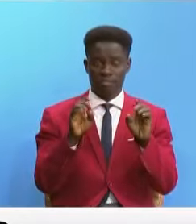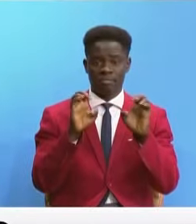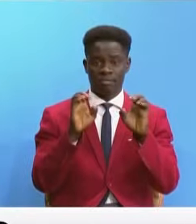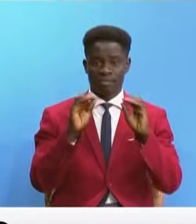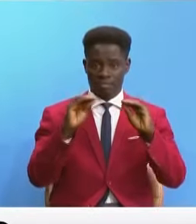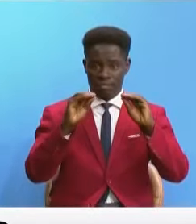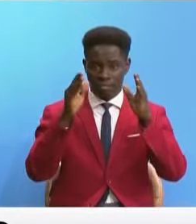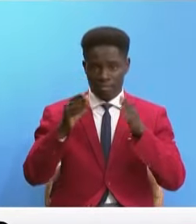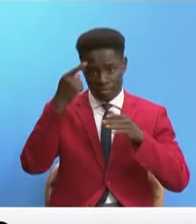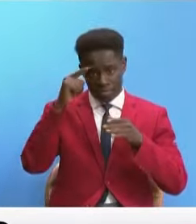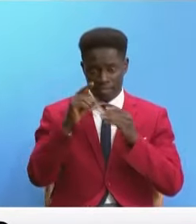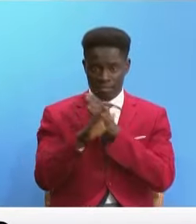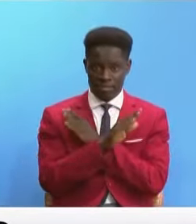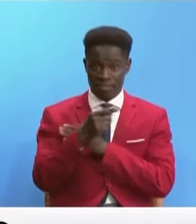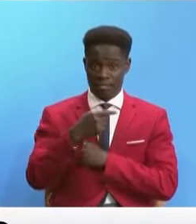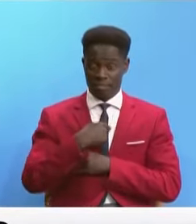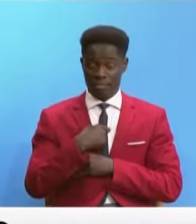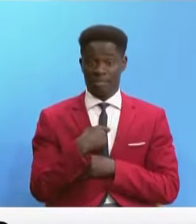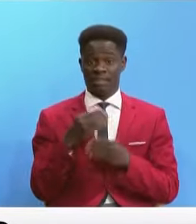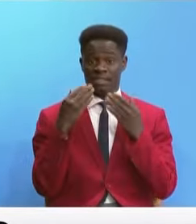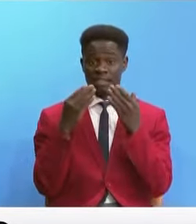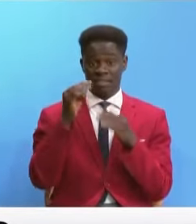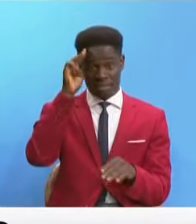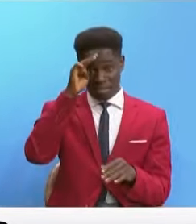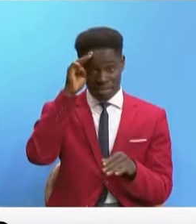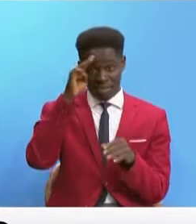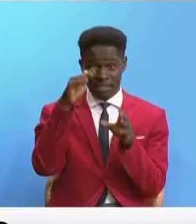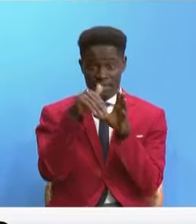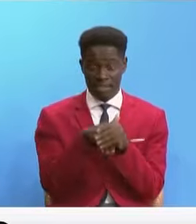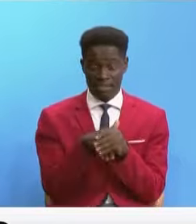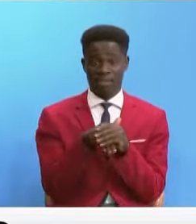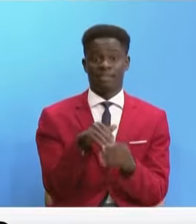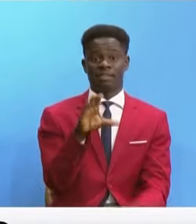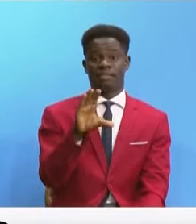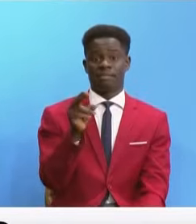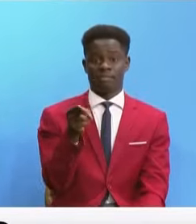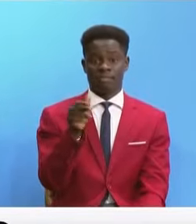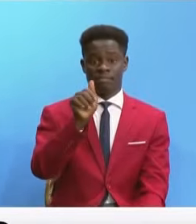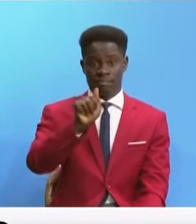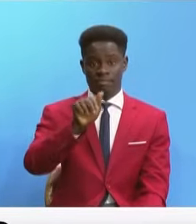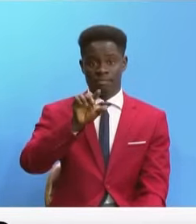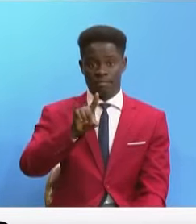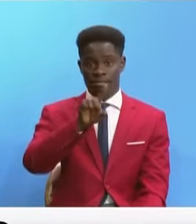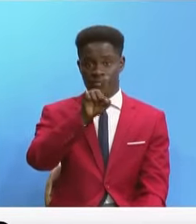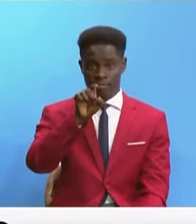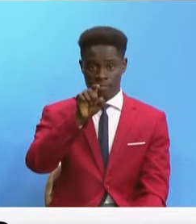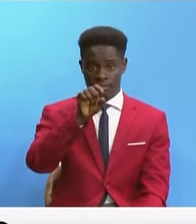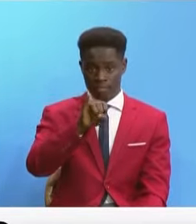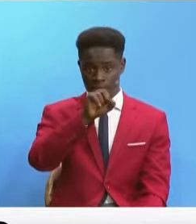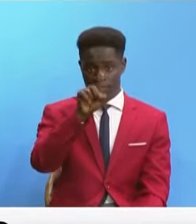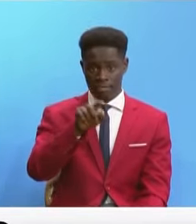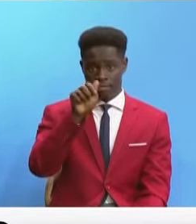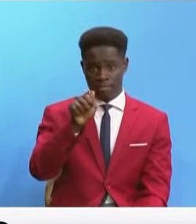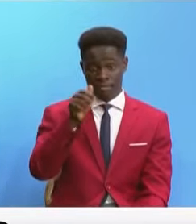to recommend the ministry here in Chadiza, the DEPS office, and our teachers for doing a recommendable